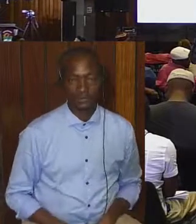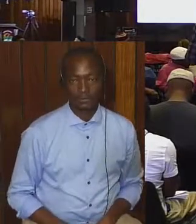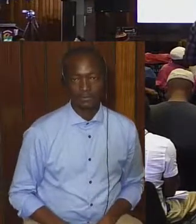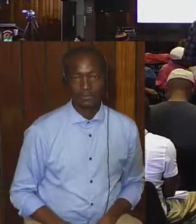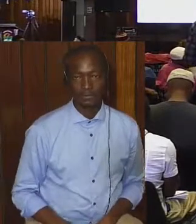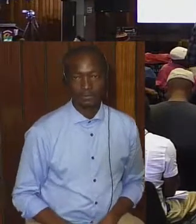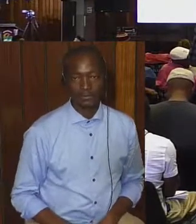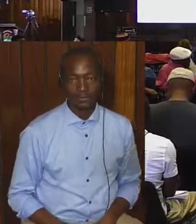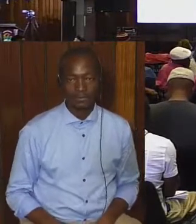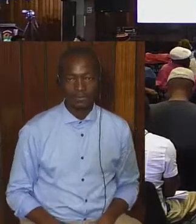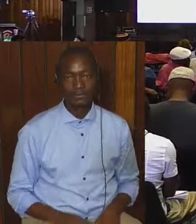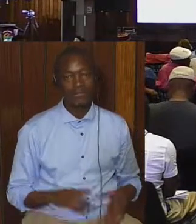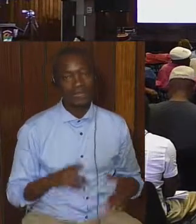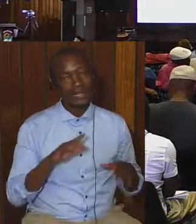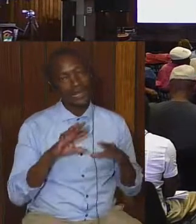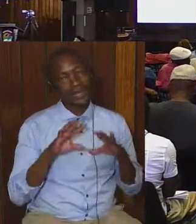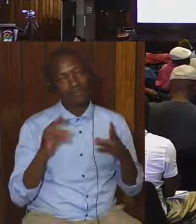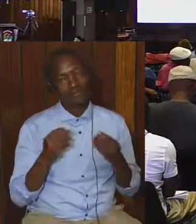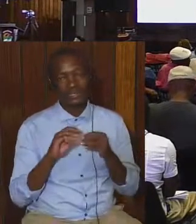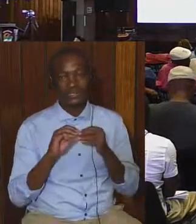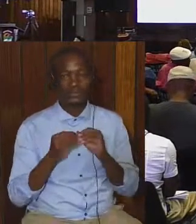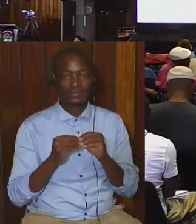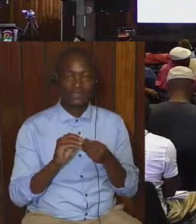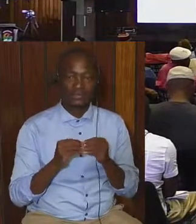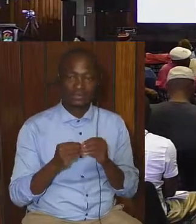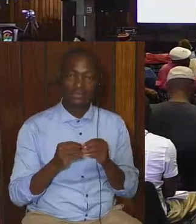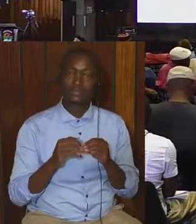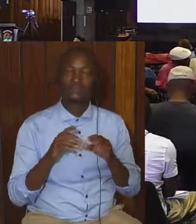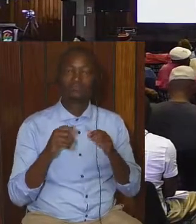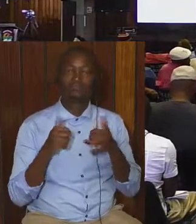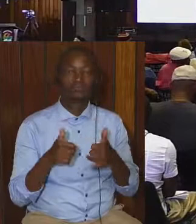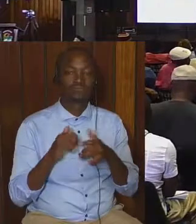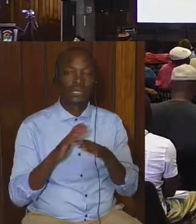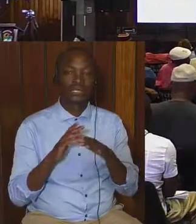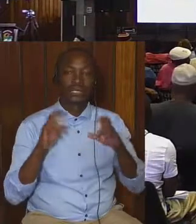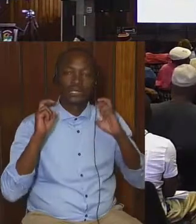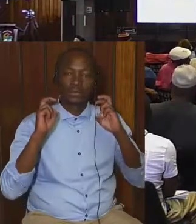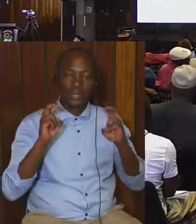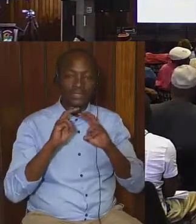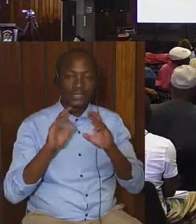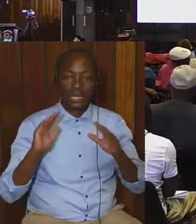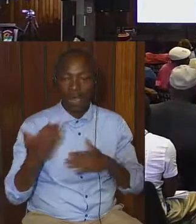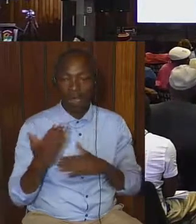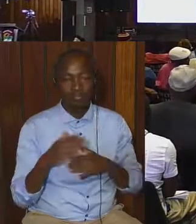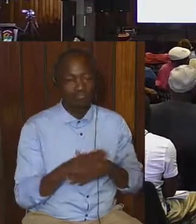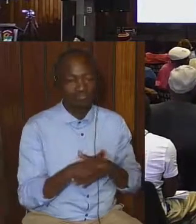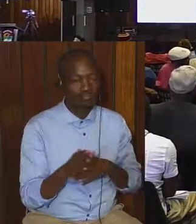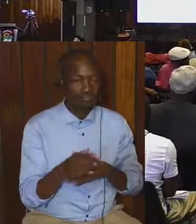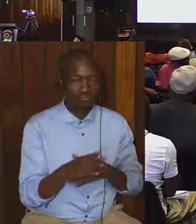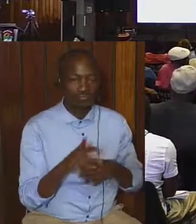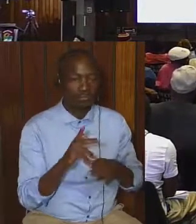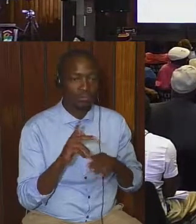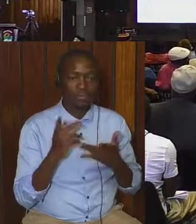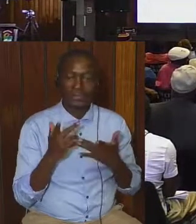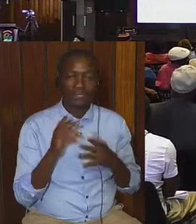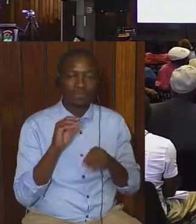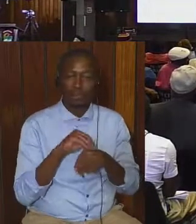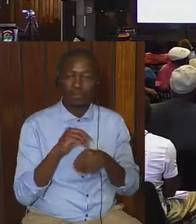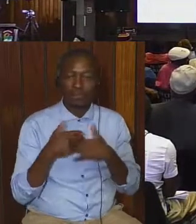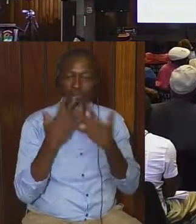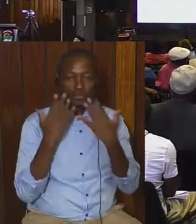So izinto zilungisiwe whatever njalo ukuthi amabhasi azohamba kanjani. So inkinga asazi ukuthi